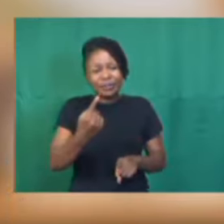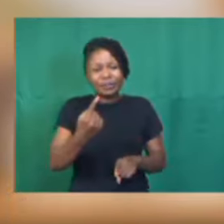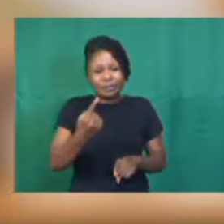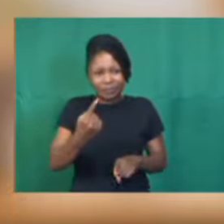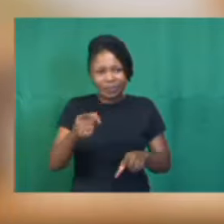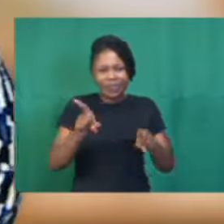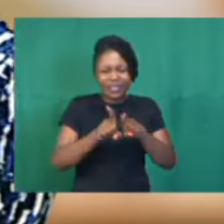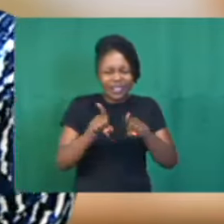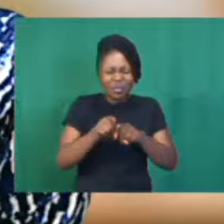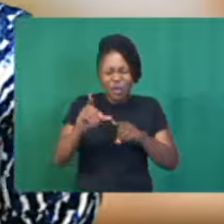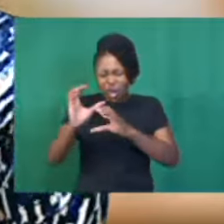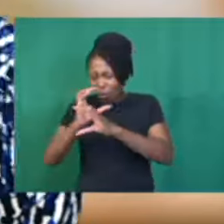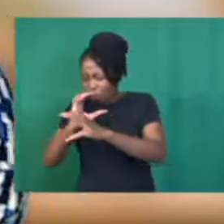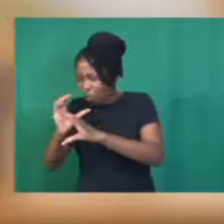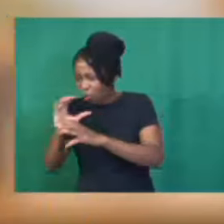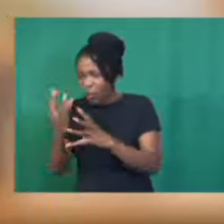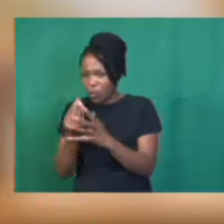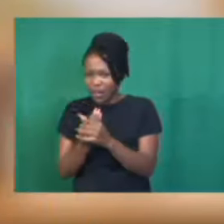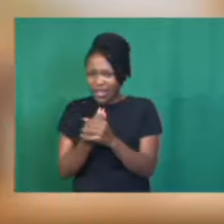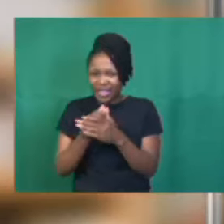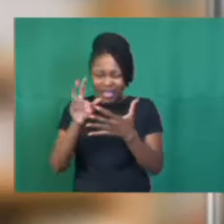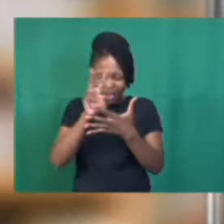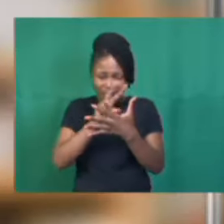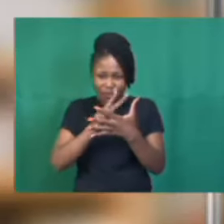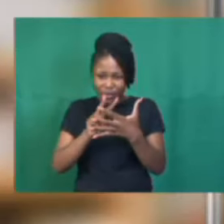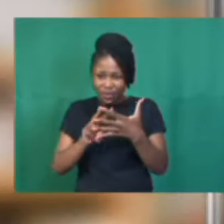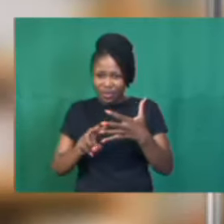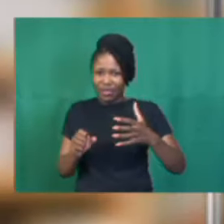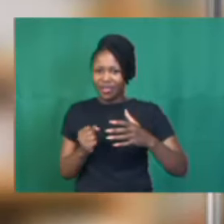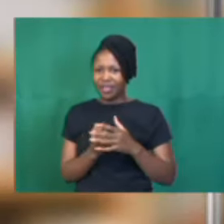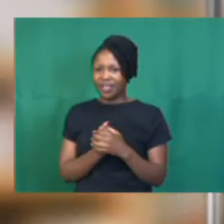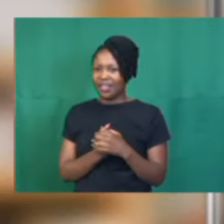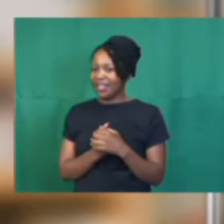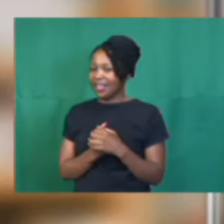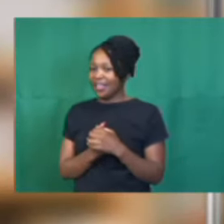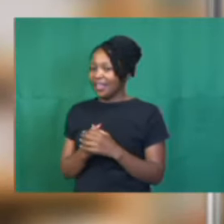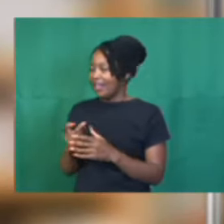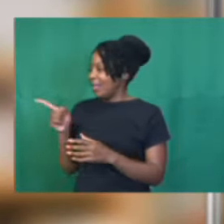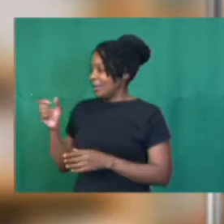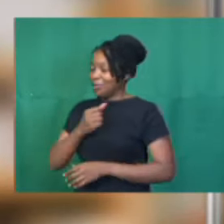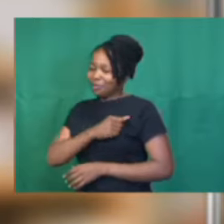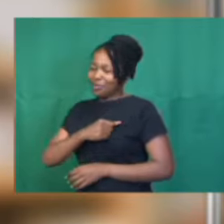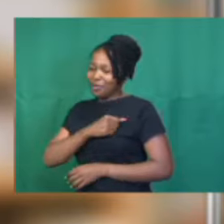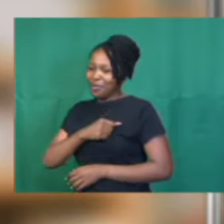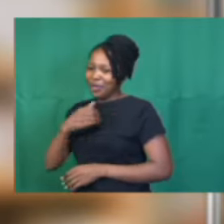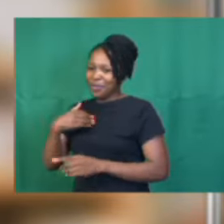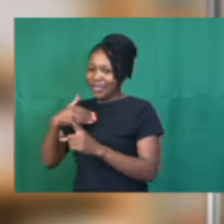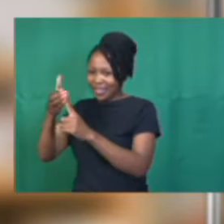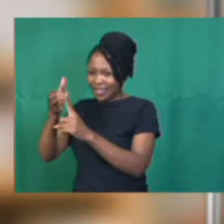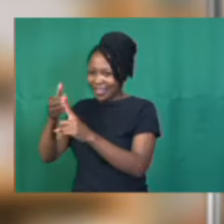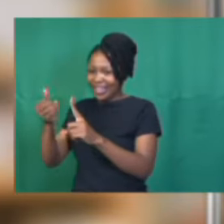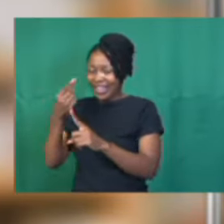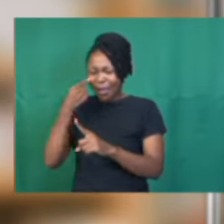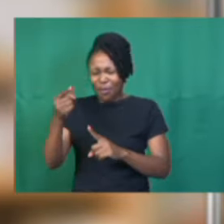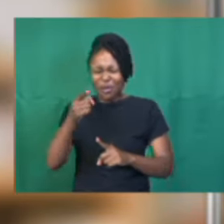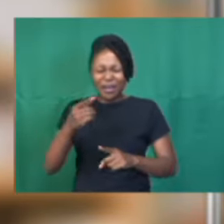the text. Now, if we can I just interrupt you? The passion is amazing. It's so hard to even